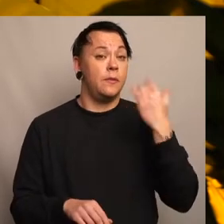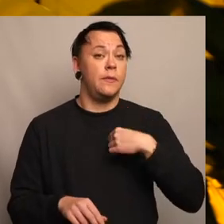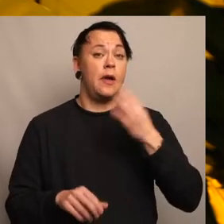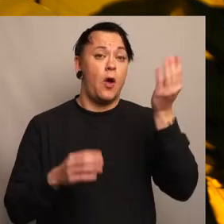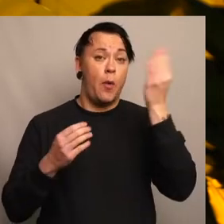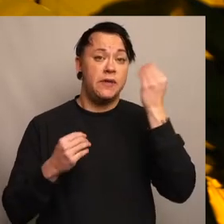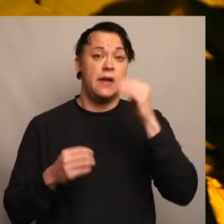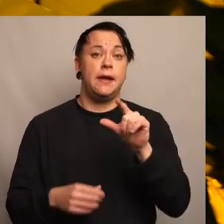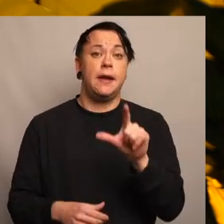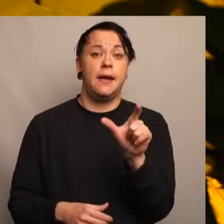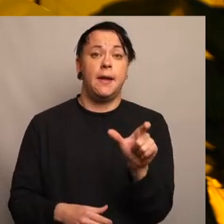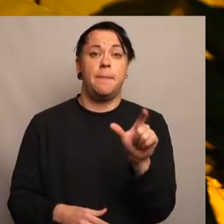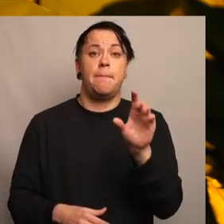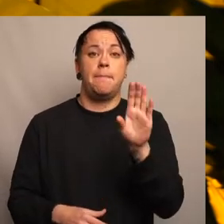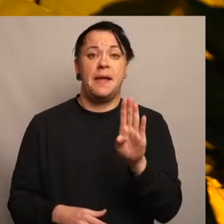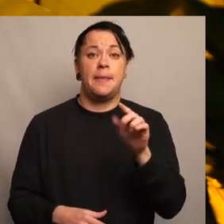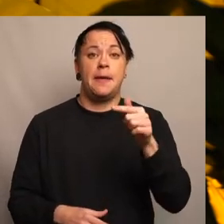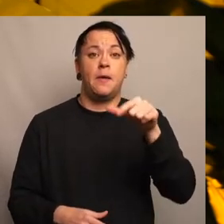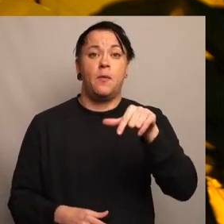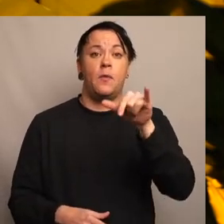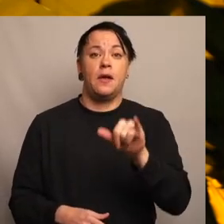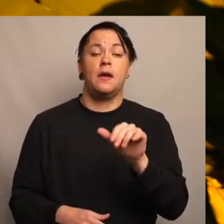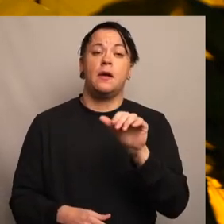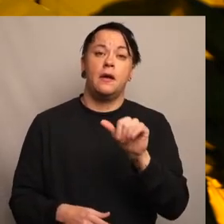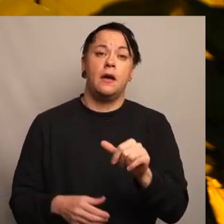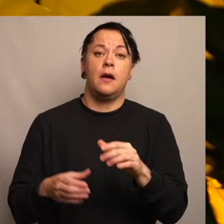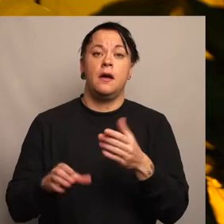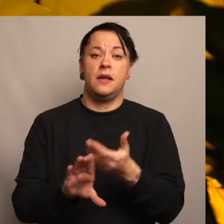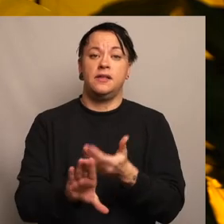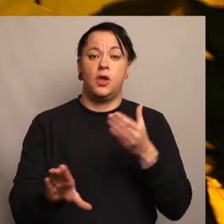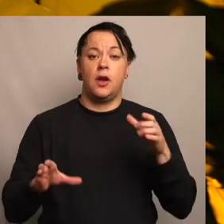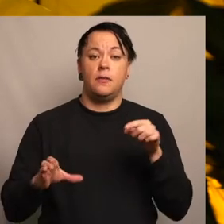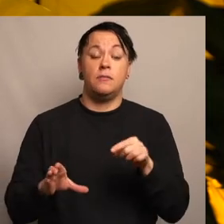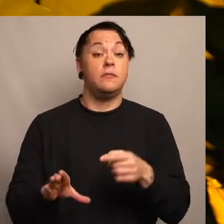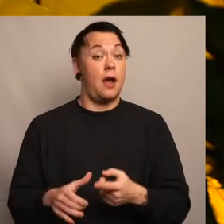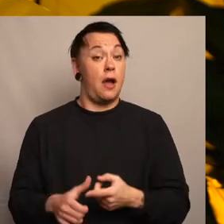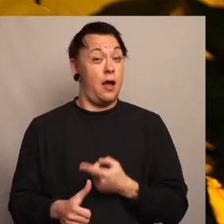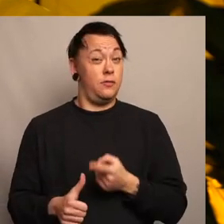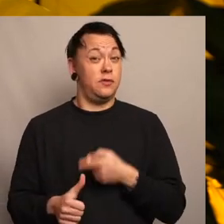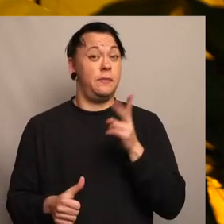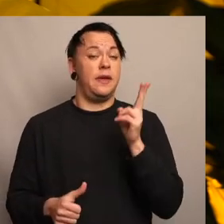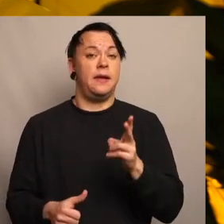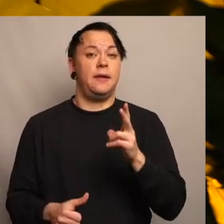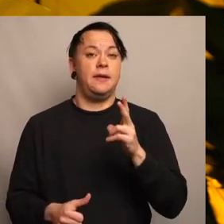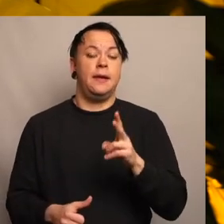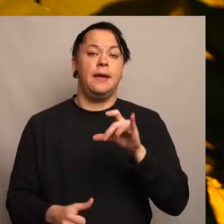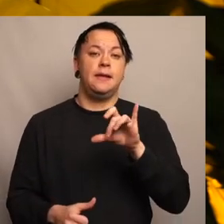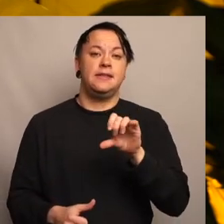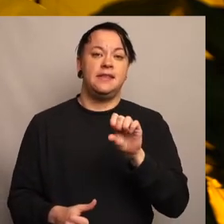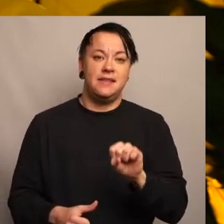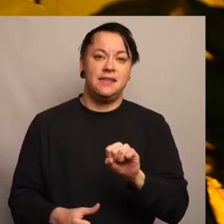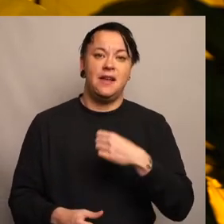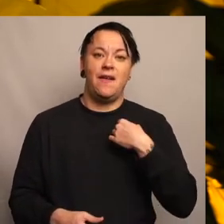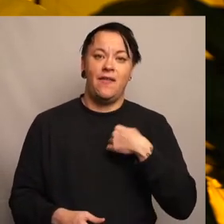like at the beginning there was like especially cis white gay people that were like, they were like,